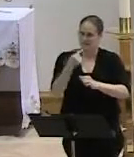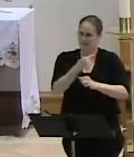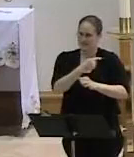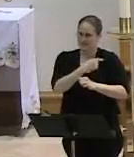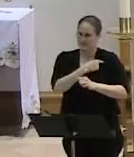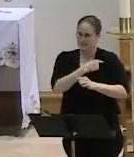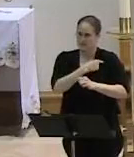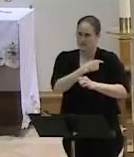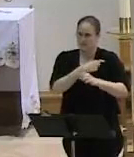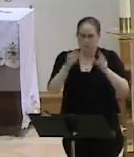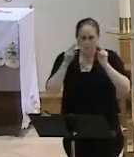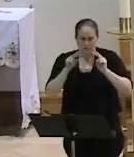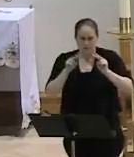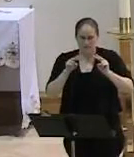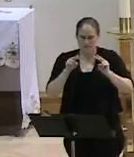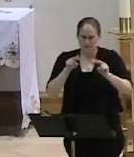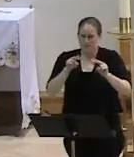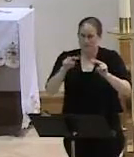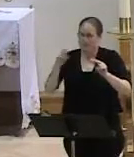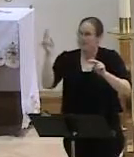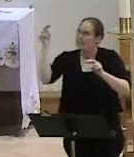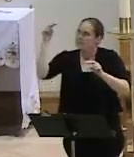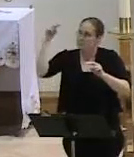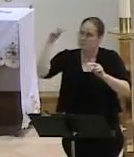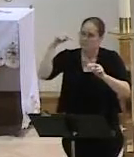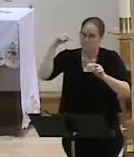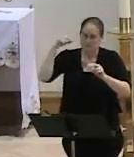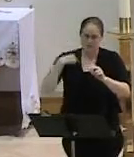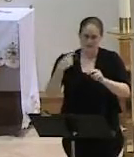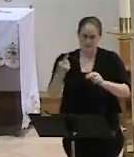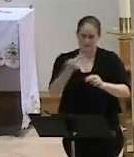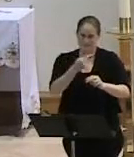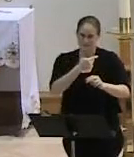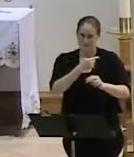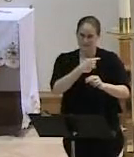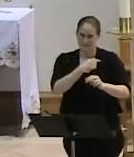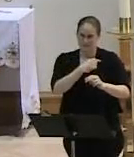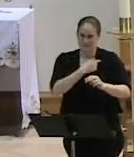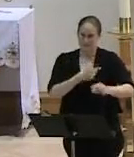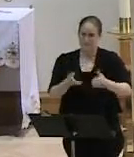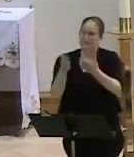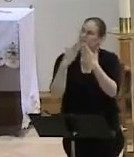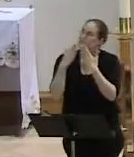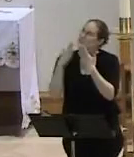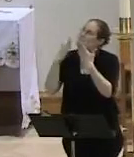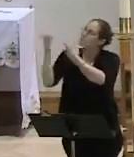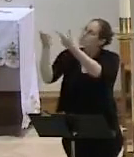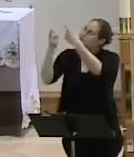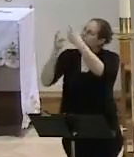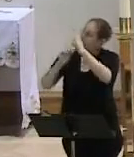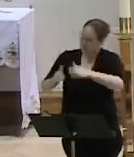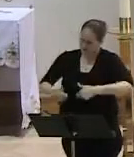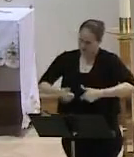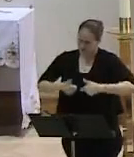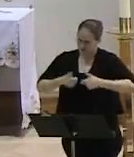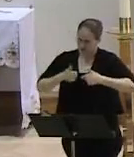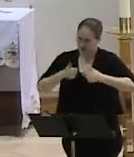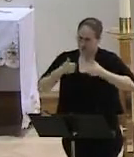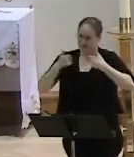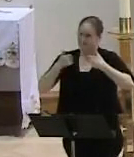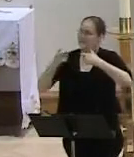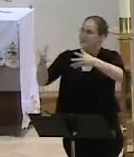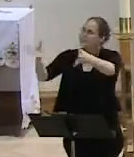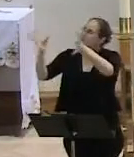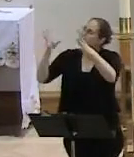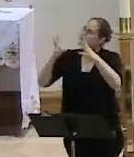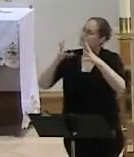Watch over these seniors, and we give thanks for the gift of their life, the gift of the sacraments